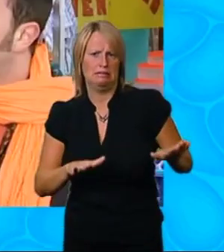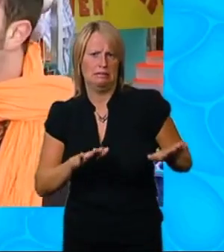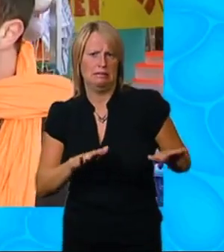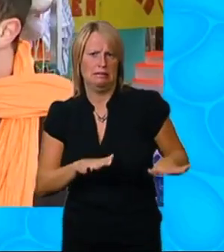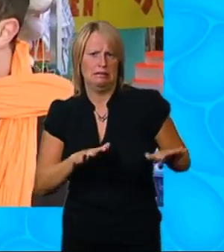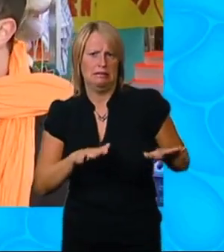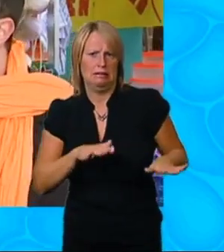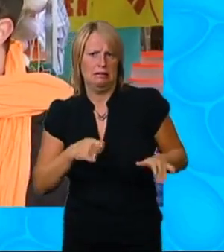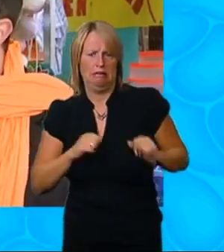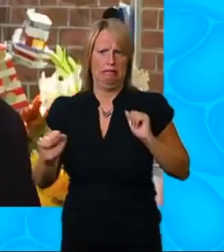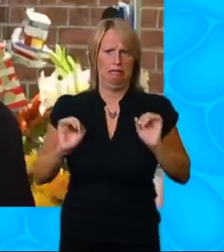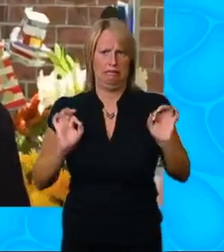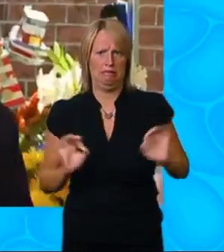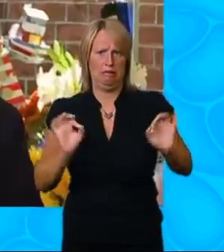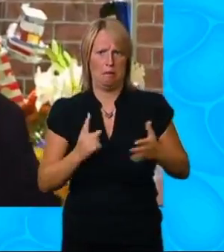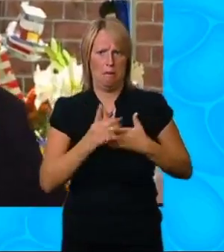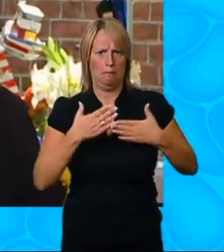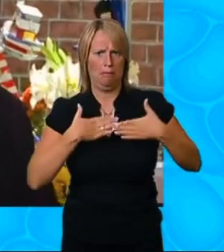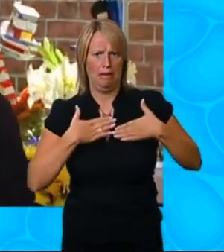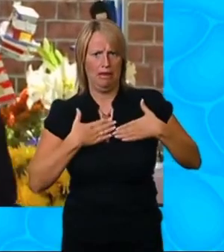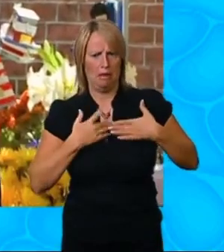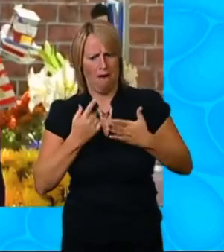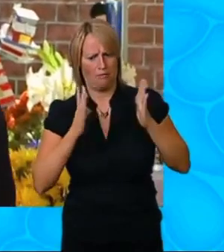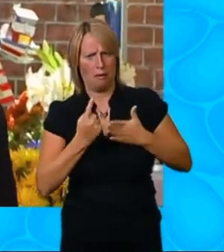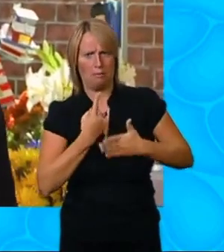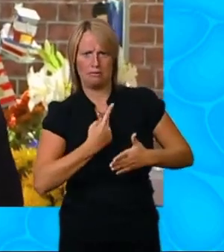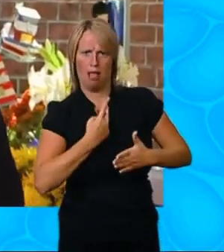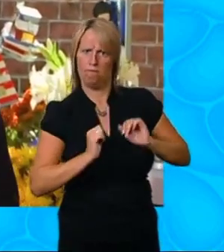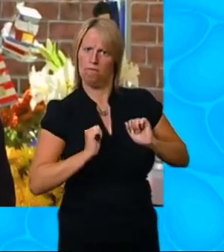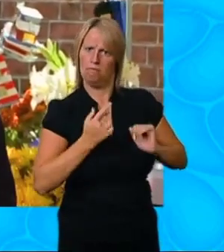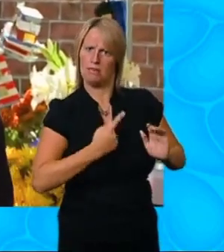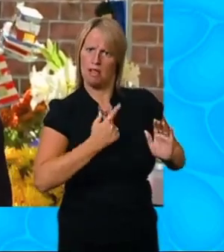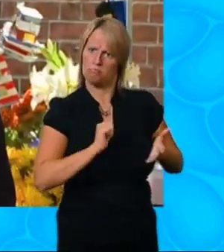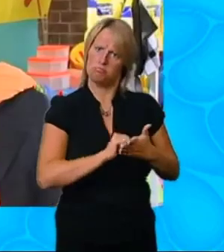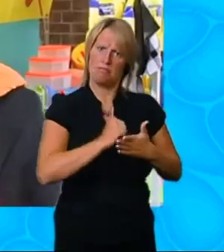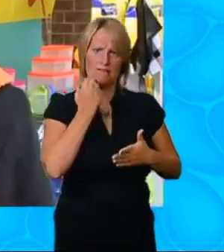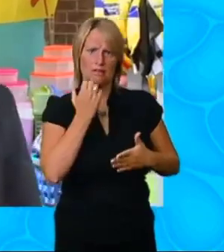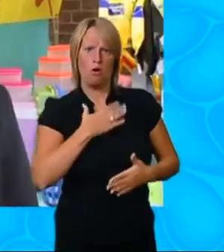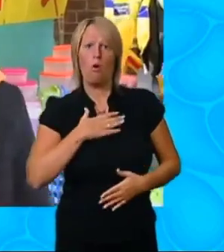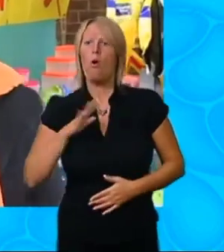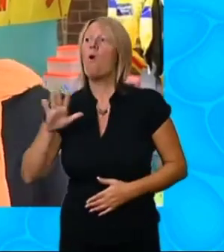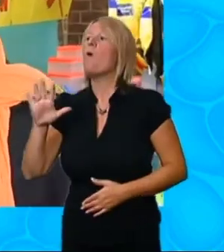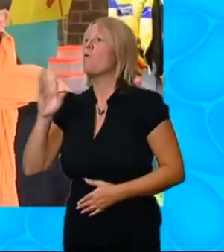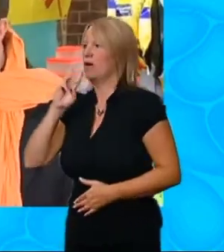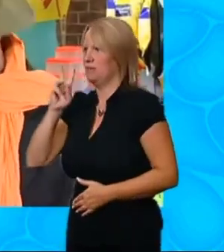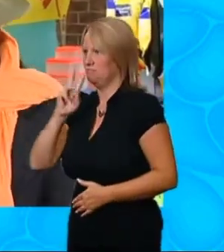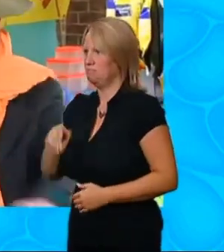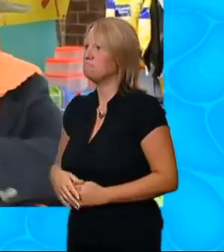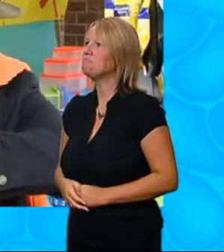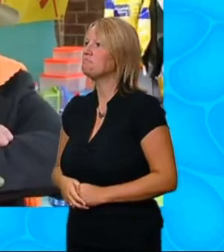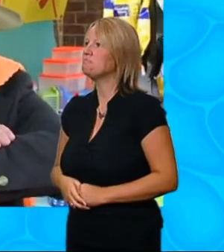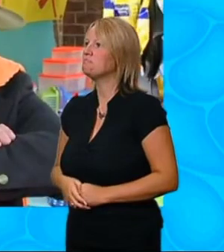as such. It's more about me. It's about what I do here in the market all day. I've just got to be myself. Oh, righto.